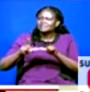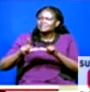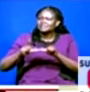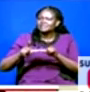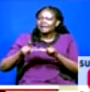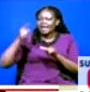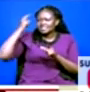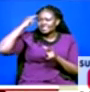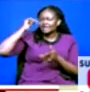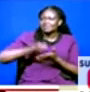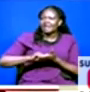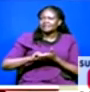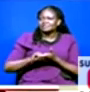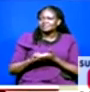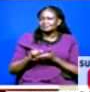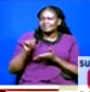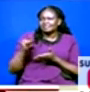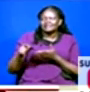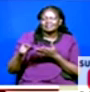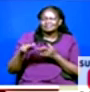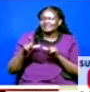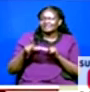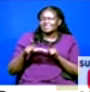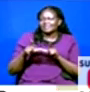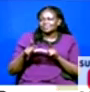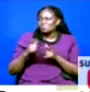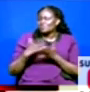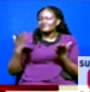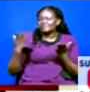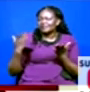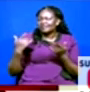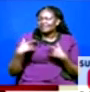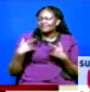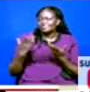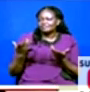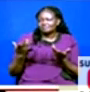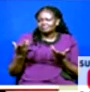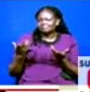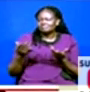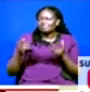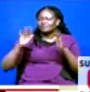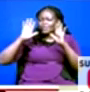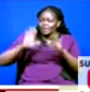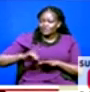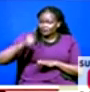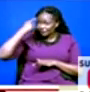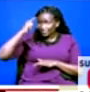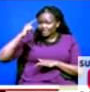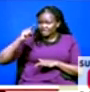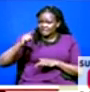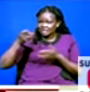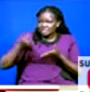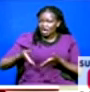think authenticity of those certificates or whatever it is, it may be it's necessary for the present